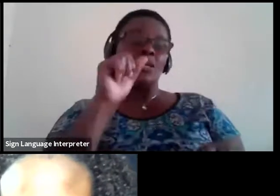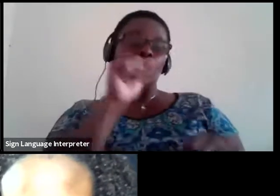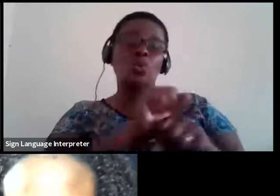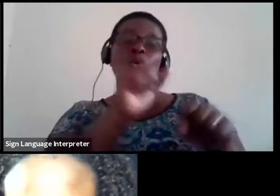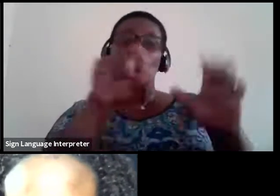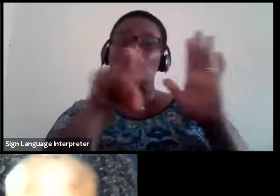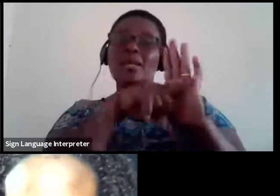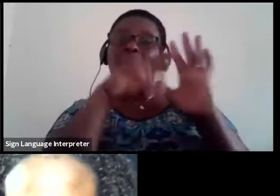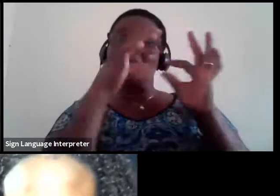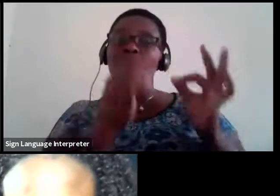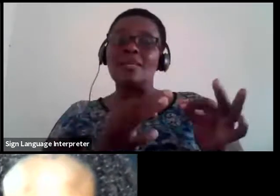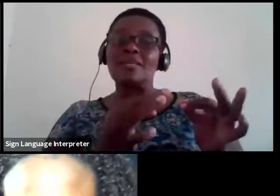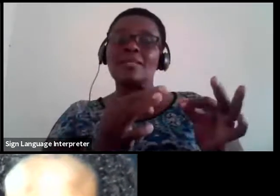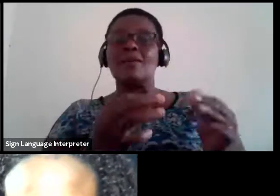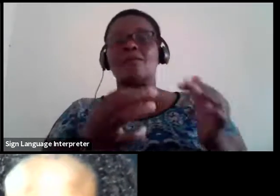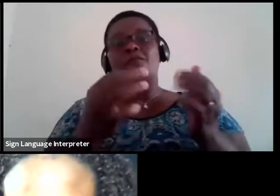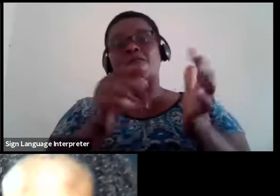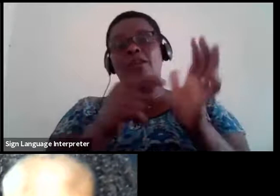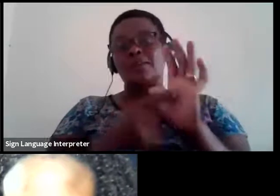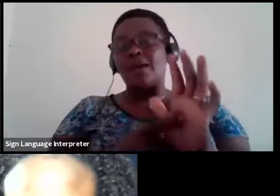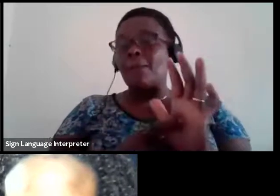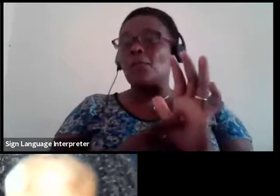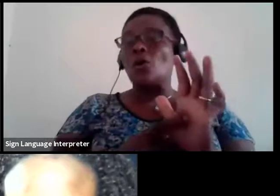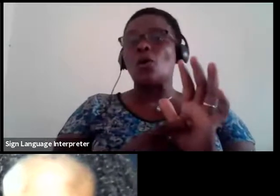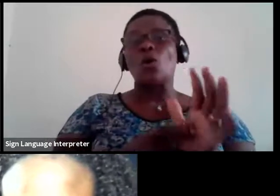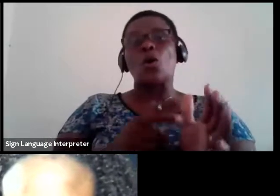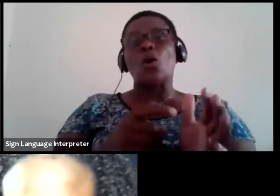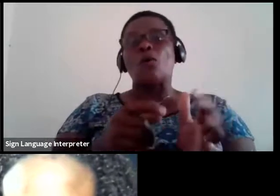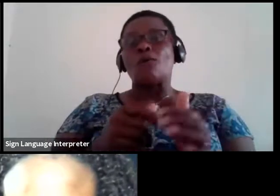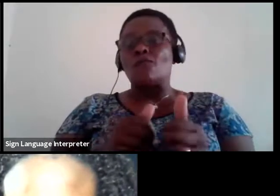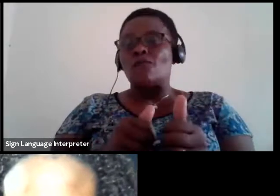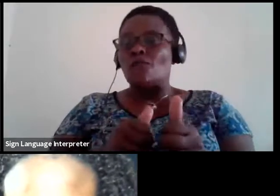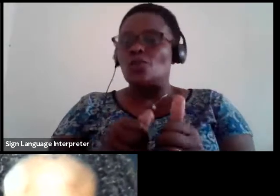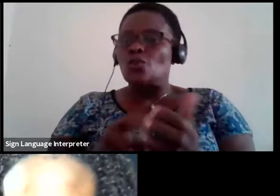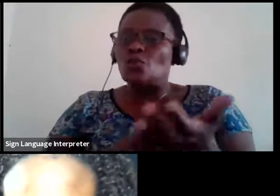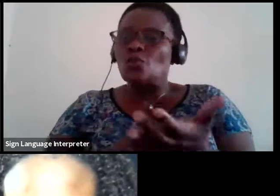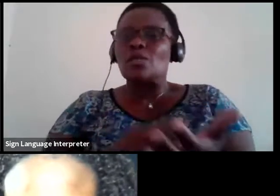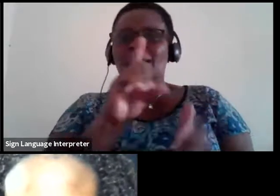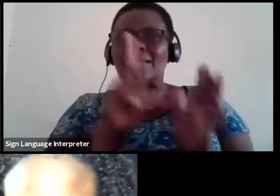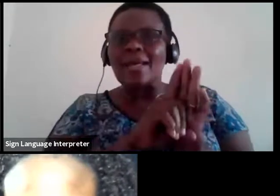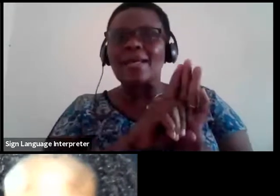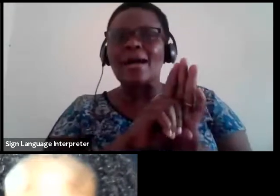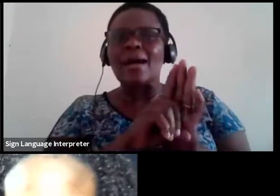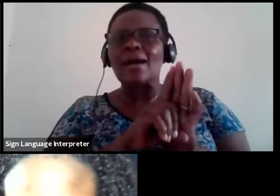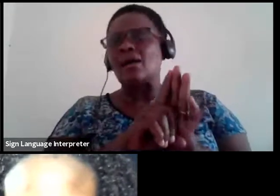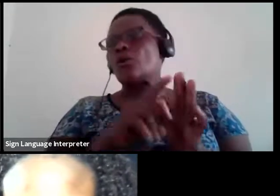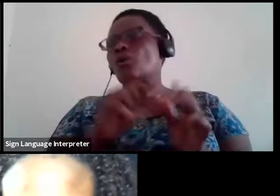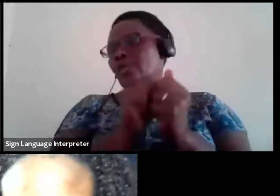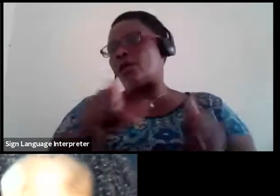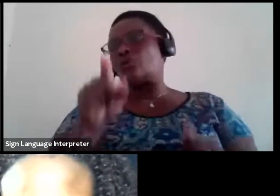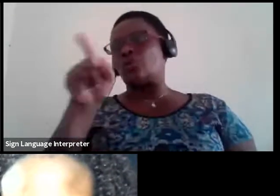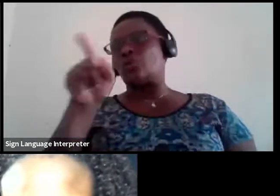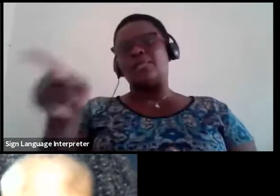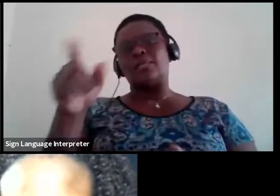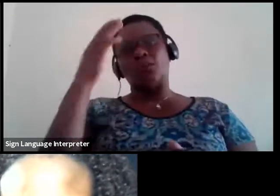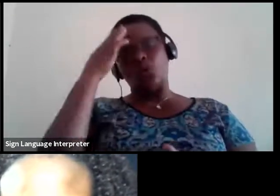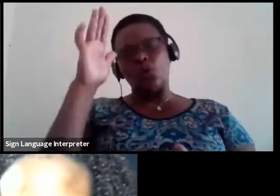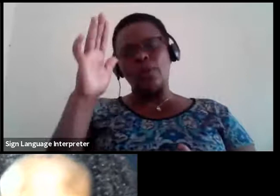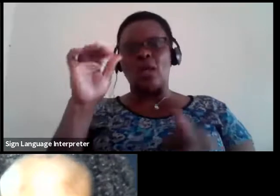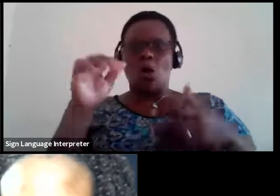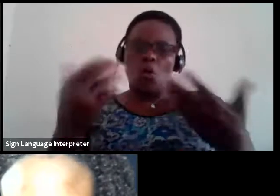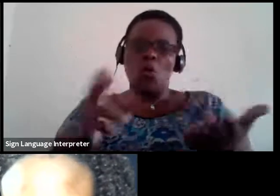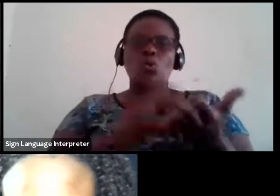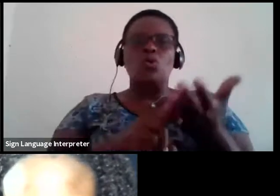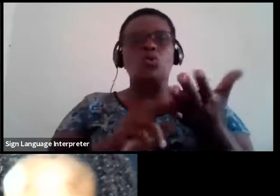mining data without the end user knowing, using that data and selling it to third parties or using it with other third